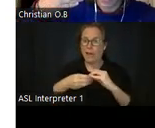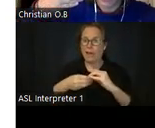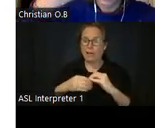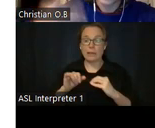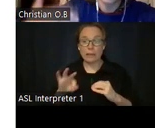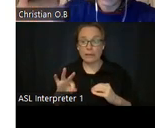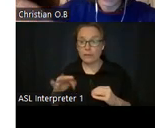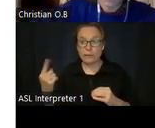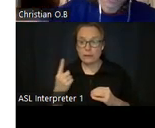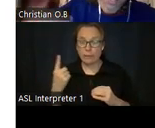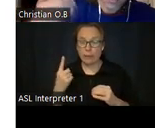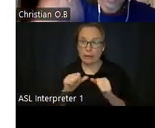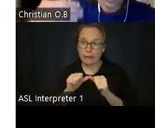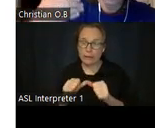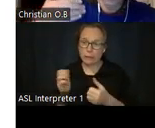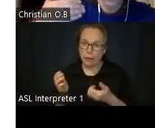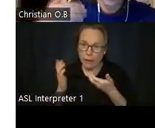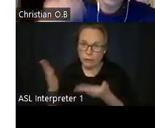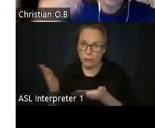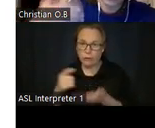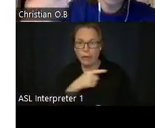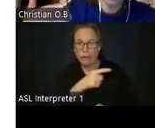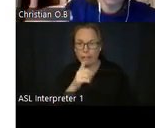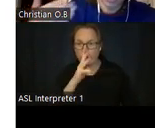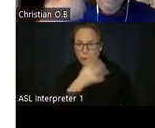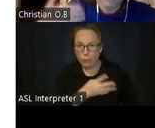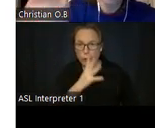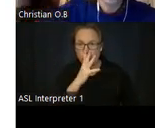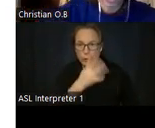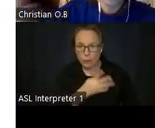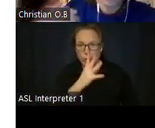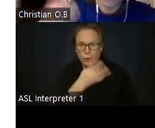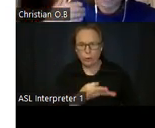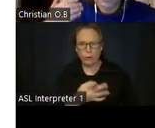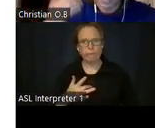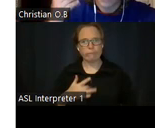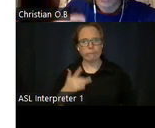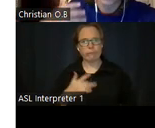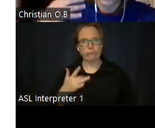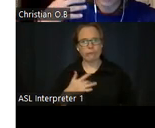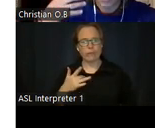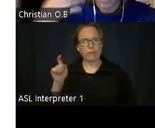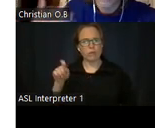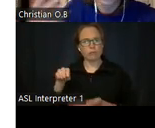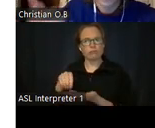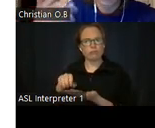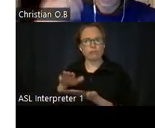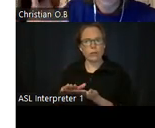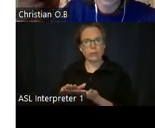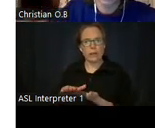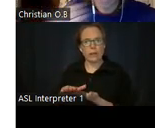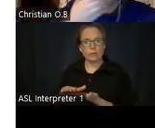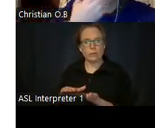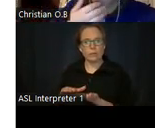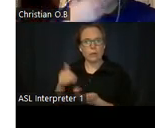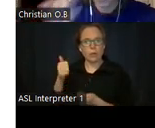that continually hasn't been addressed and it seems to be keep getting pushed off, I feel like it would be good to have a section to be able to address the fact that it keeps